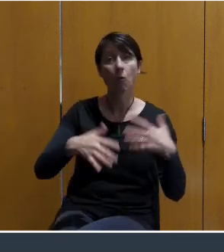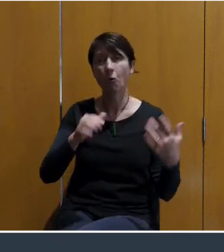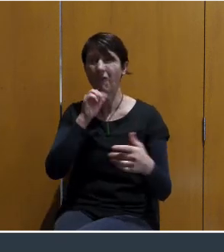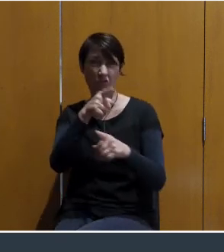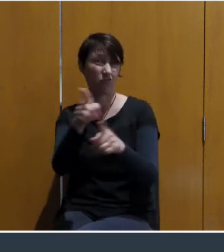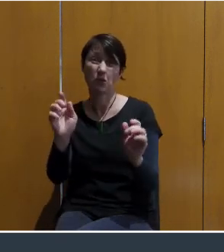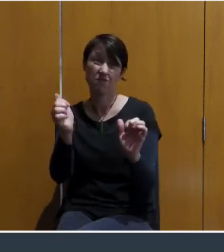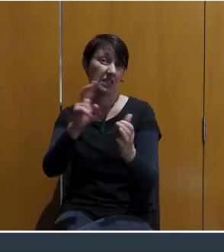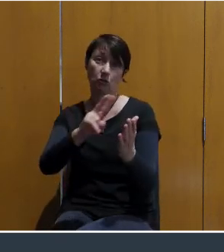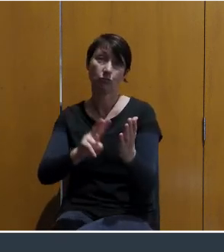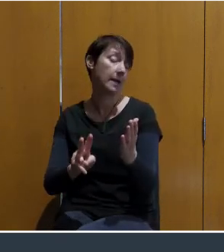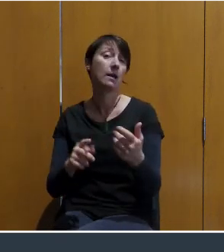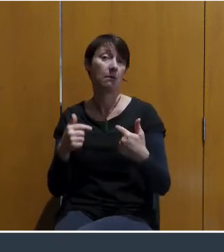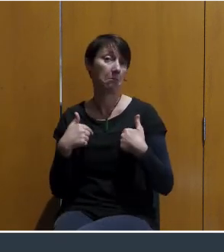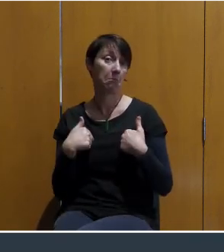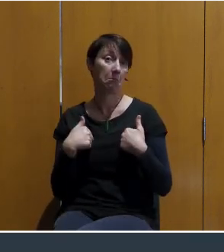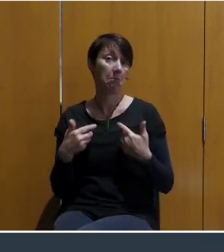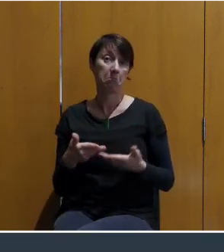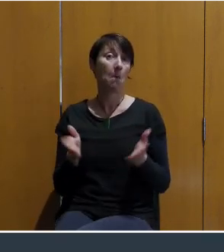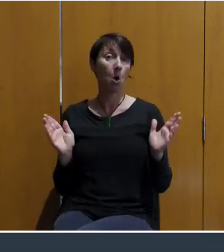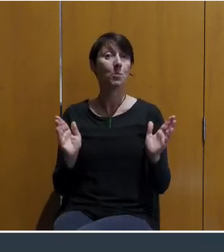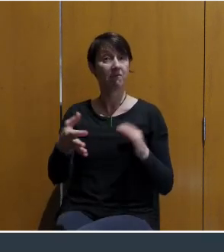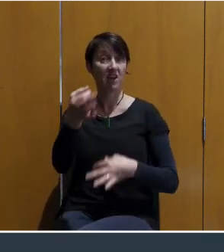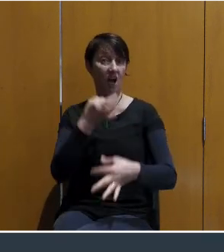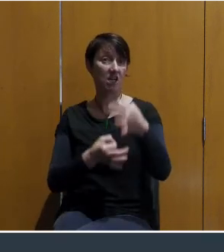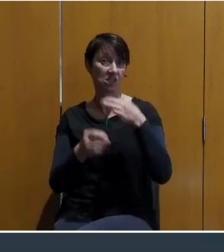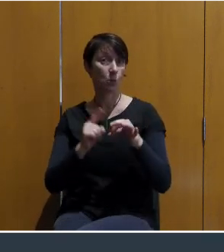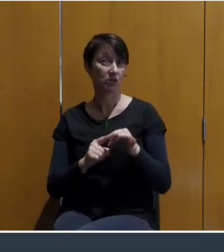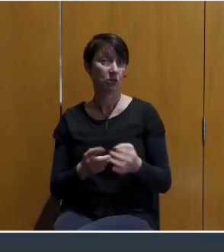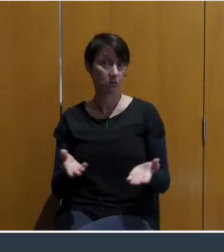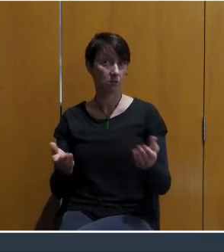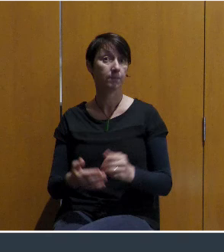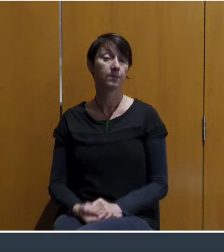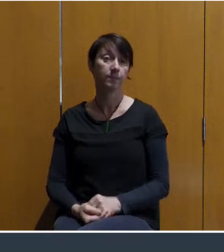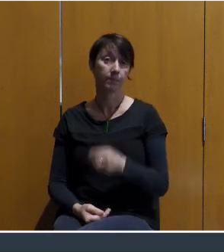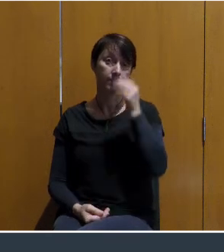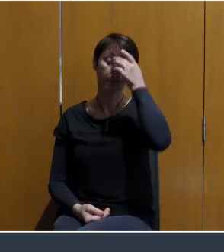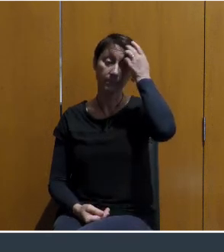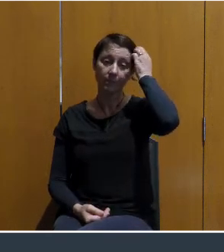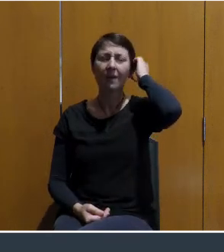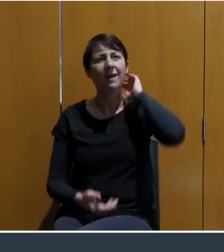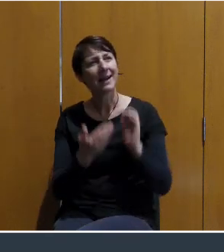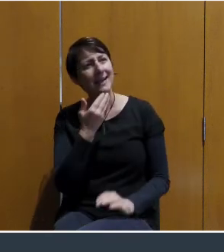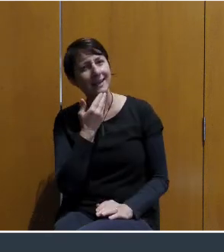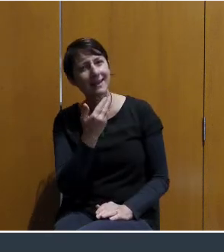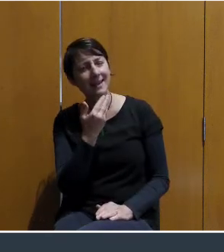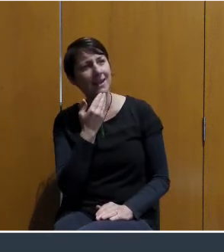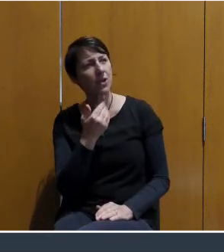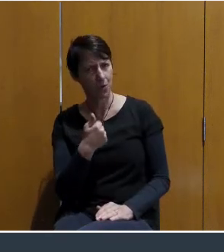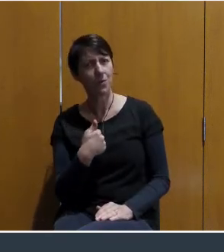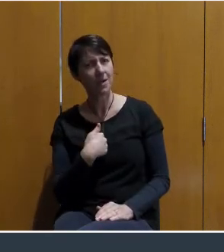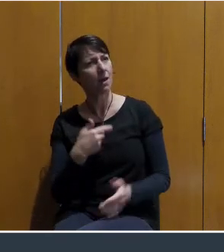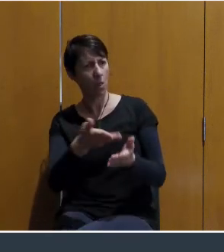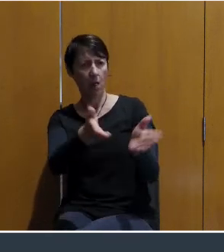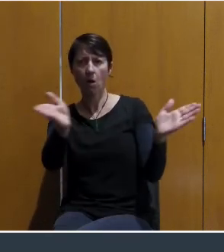welcome if you choose to spend this time with questions. Thank you very much, Alison. I will open up to